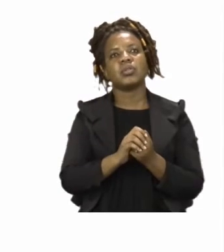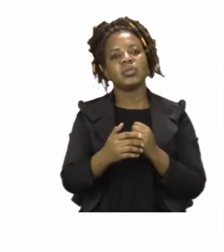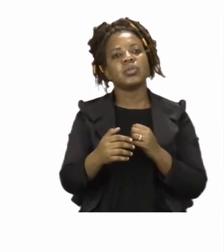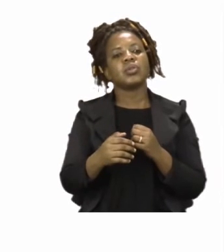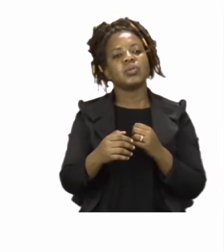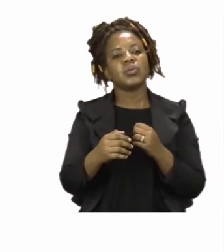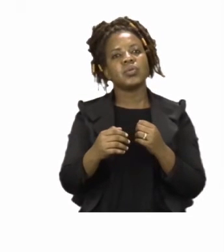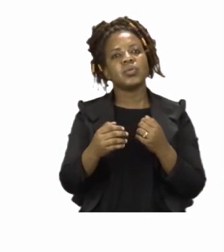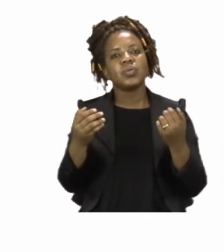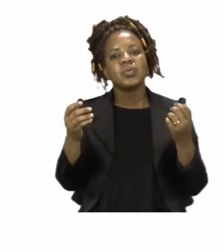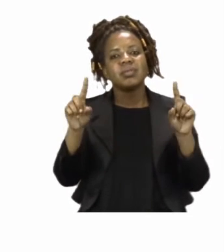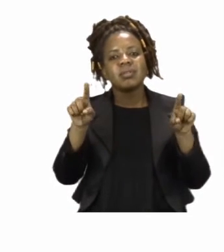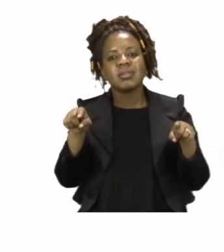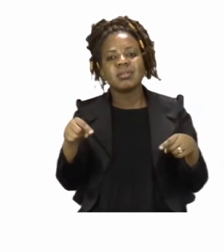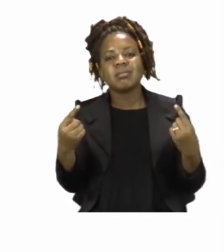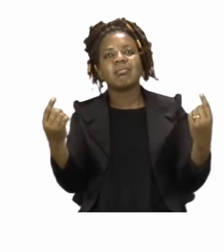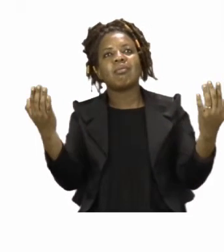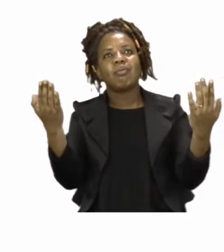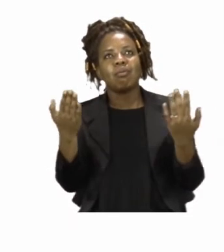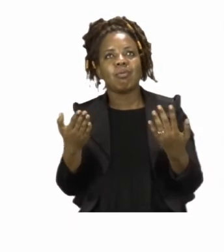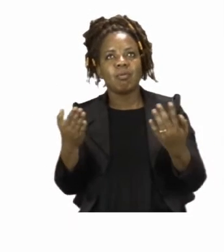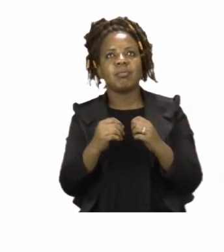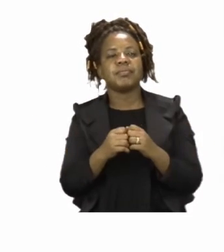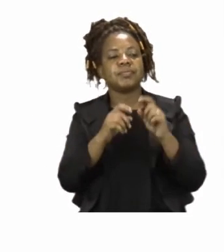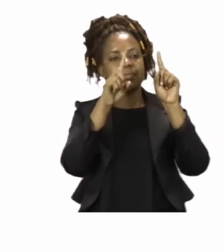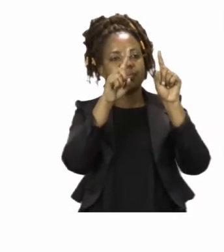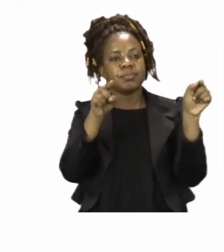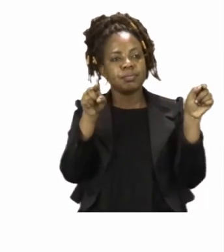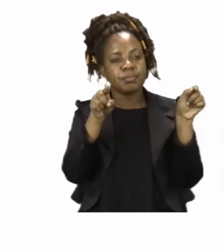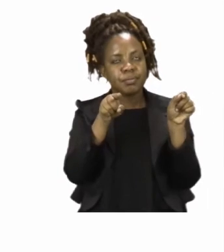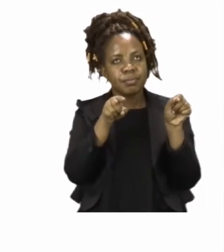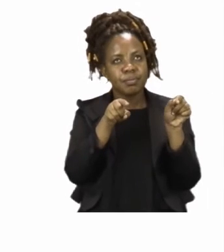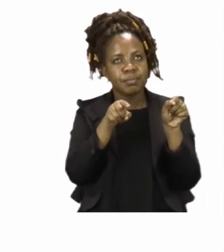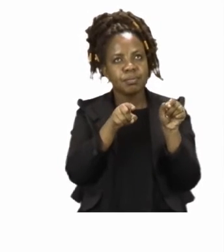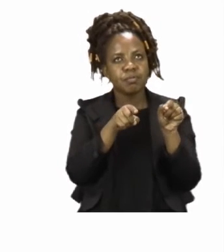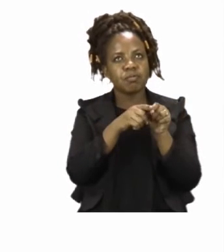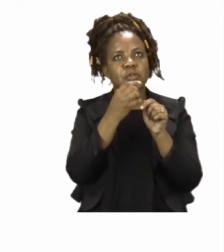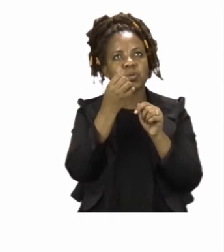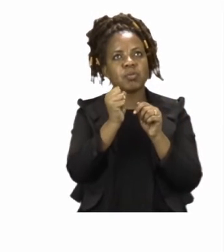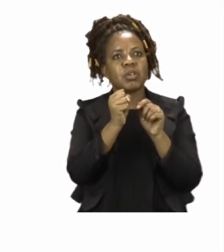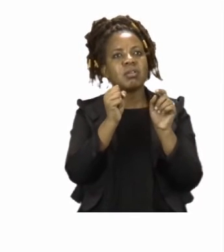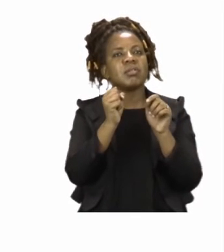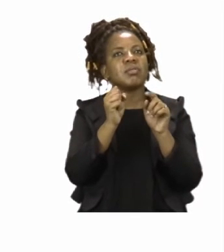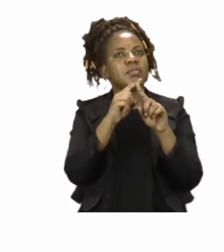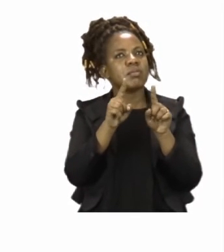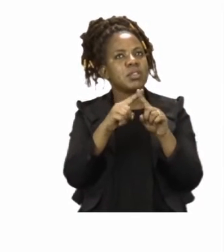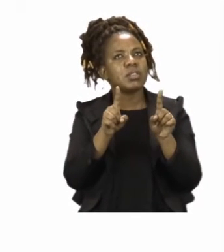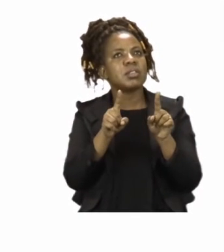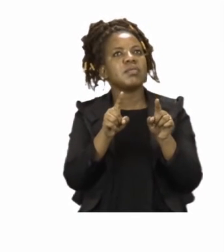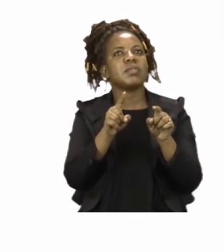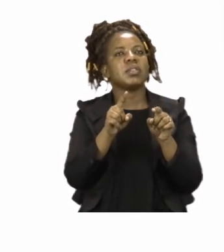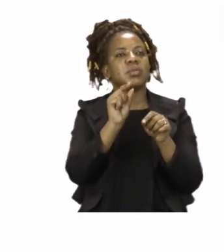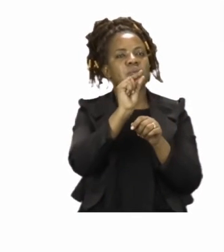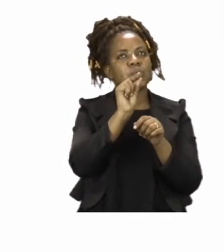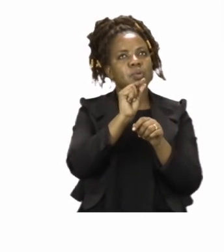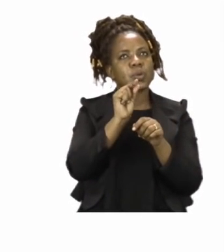beside, we are given different prepositions. Now we're going to try and put these prepositions